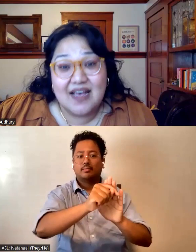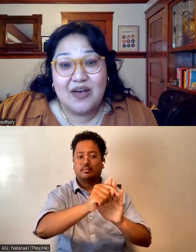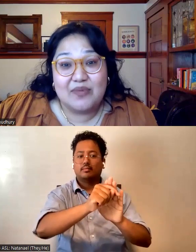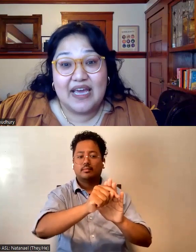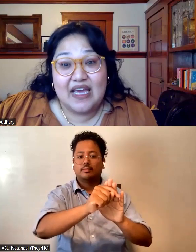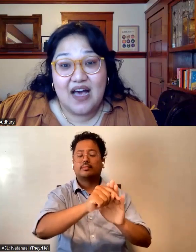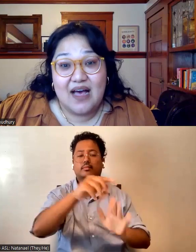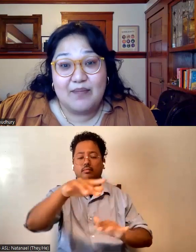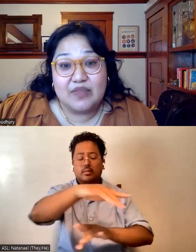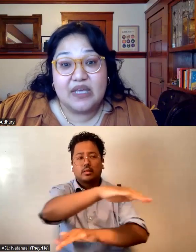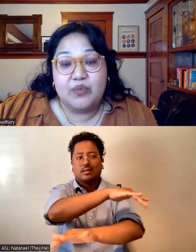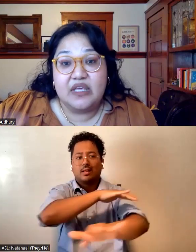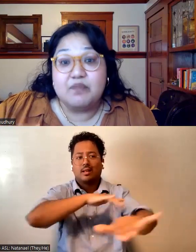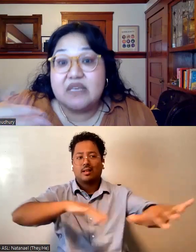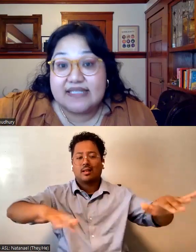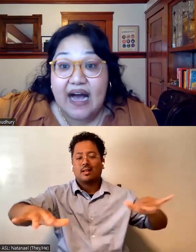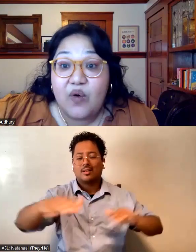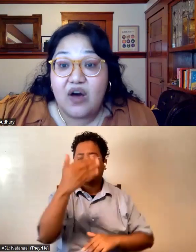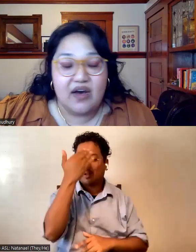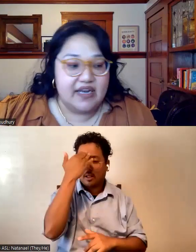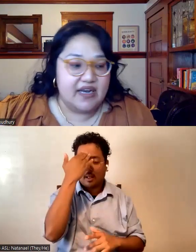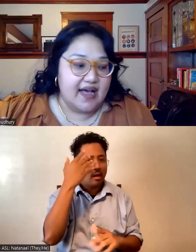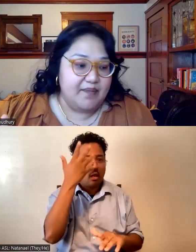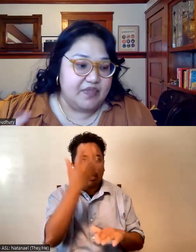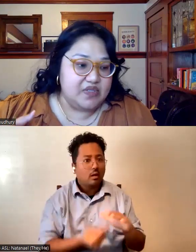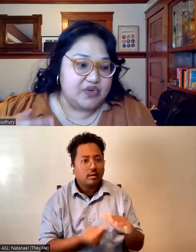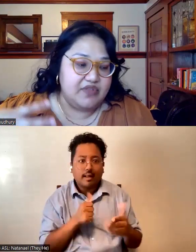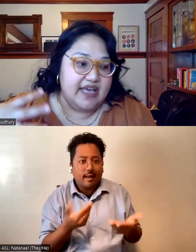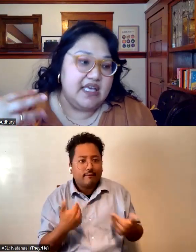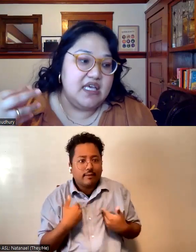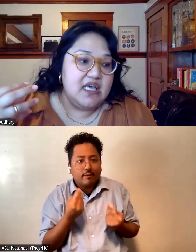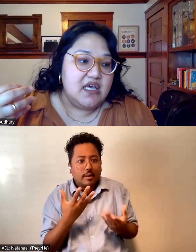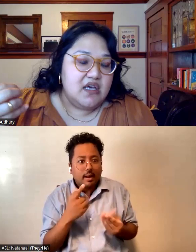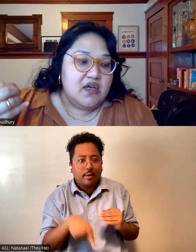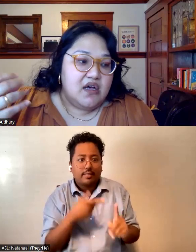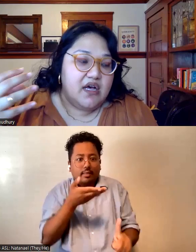projects, right? Like we miss out on this sort of like,